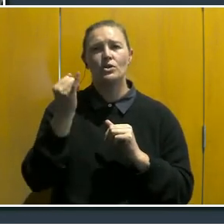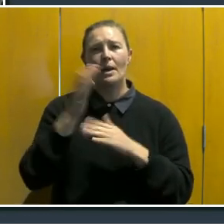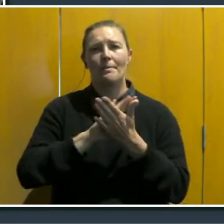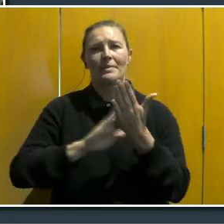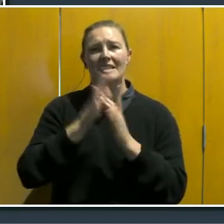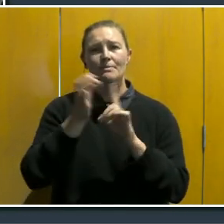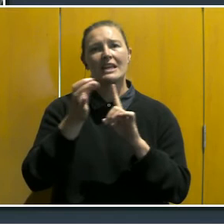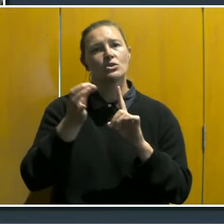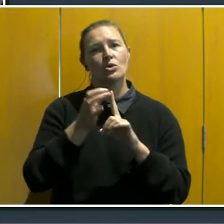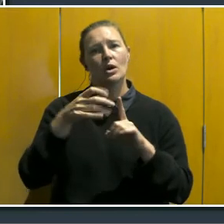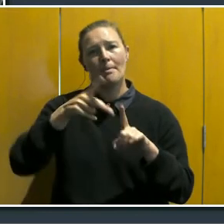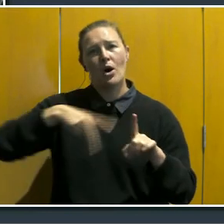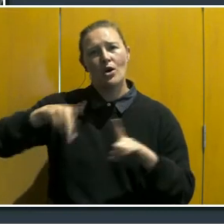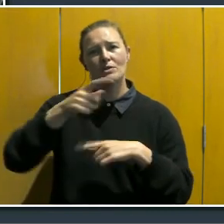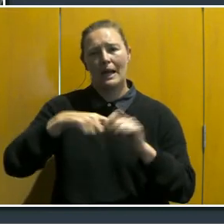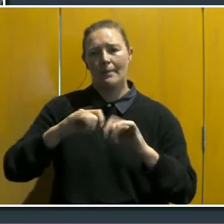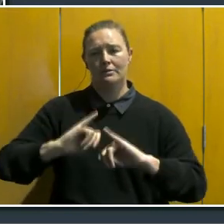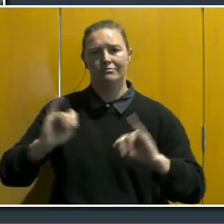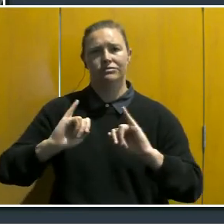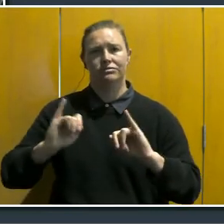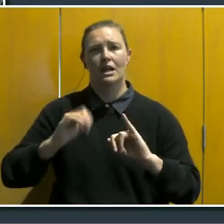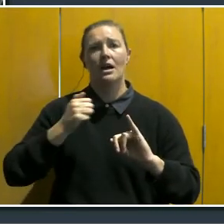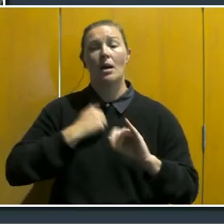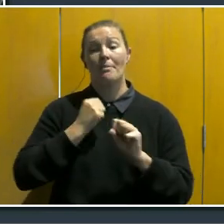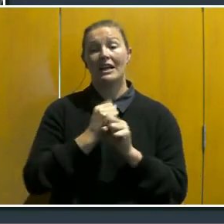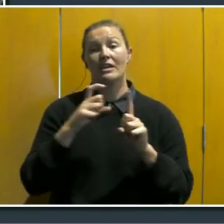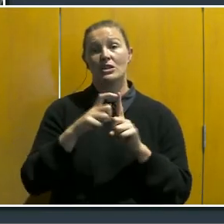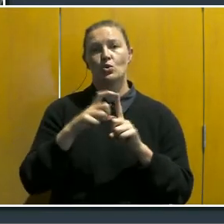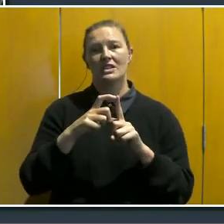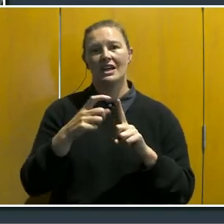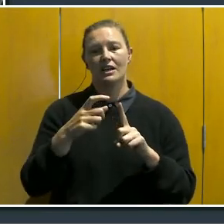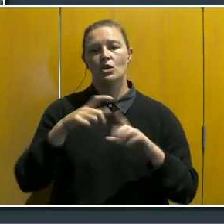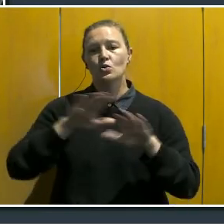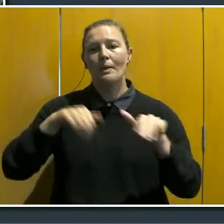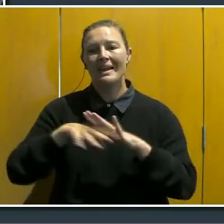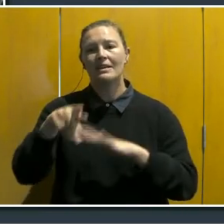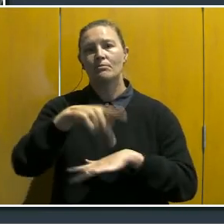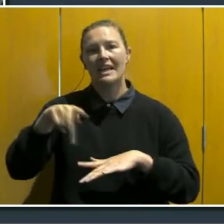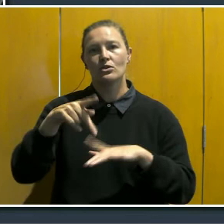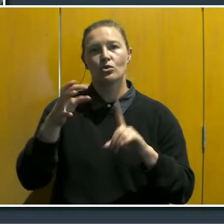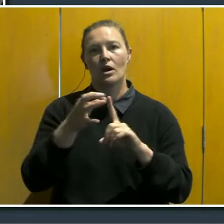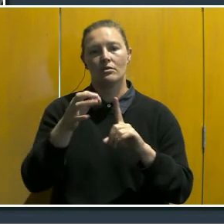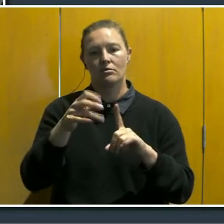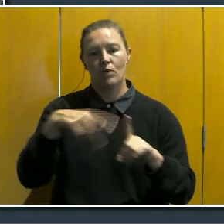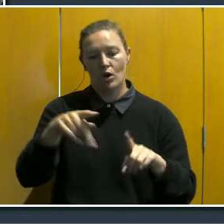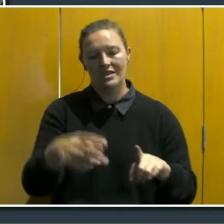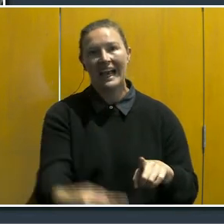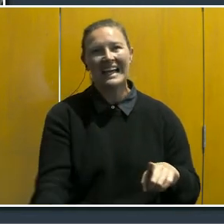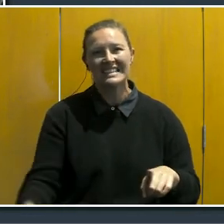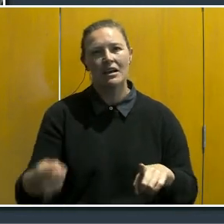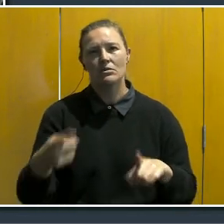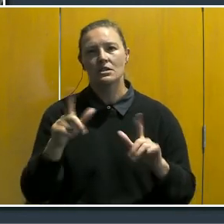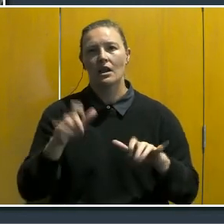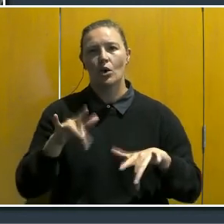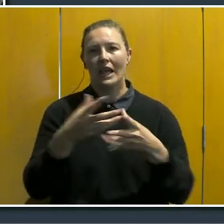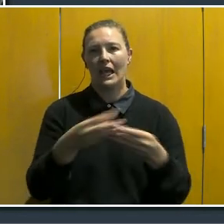become a cesspool. My granddaughter cut her leg 3 years ago swimming in Pandora Pond and it is still not healed properly. And this is when the